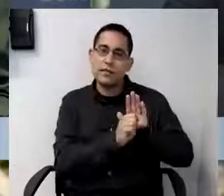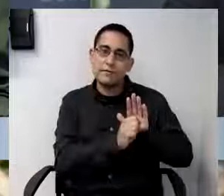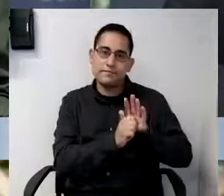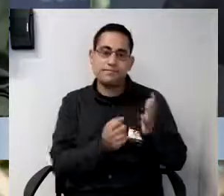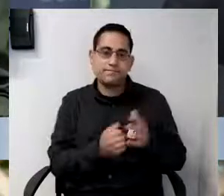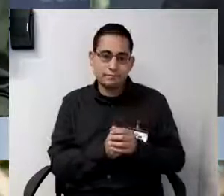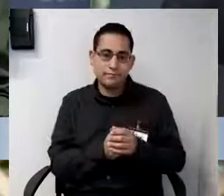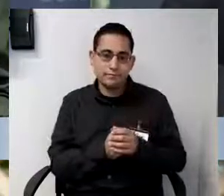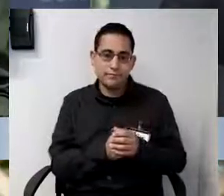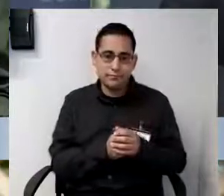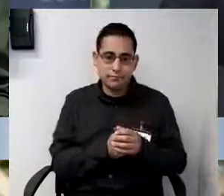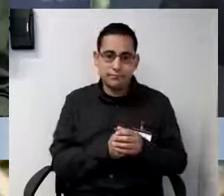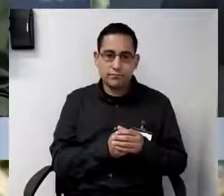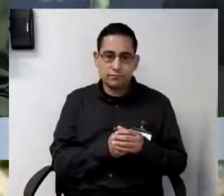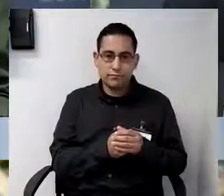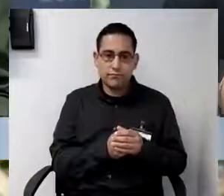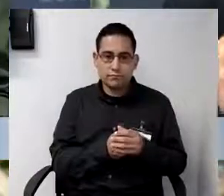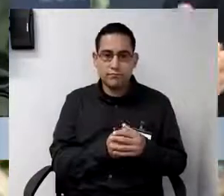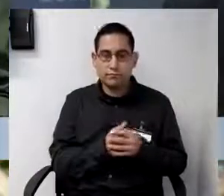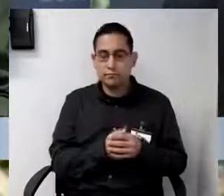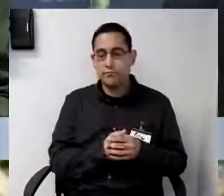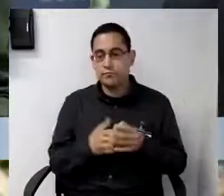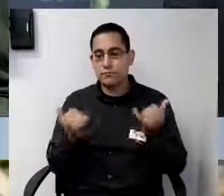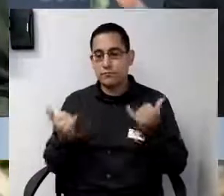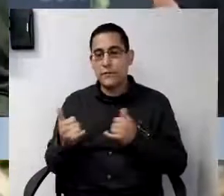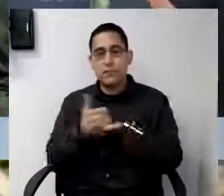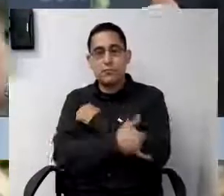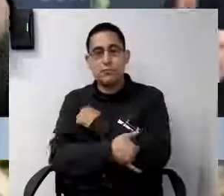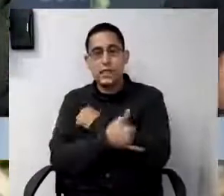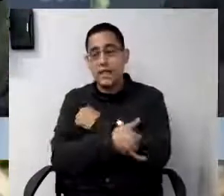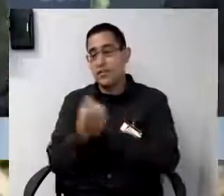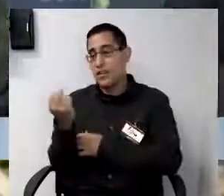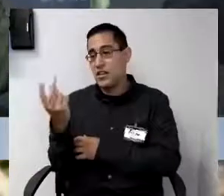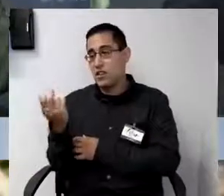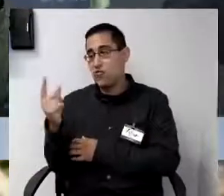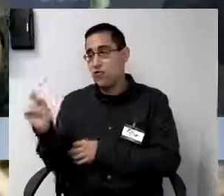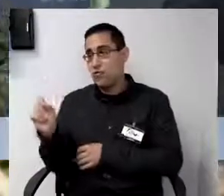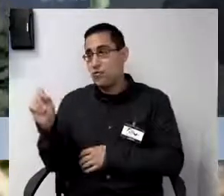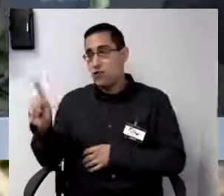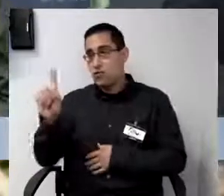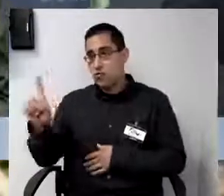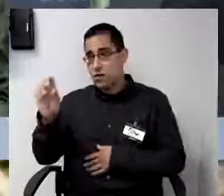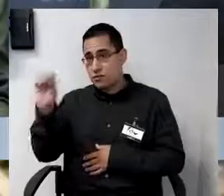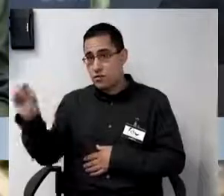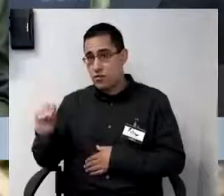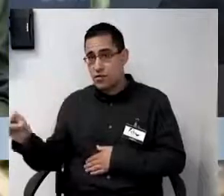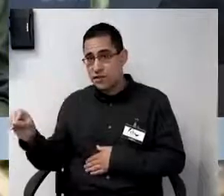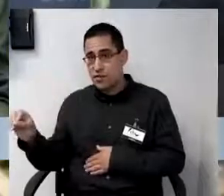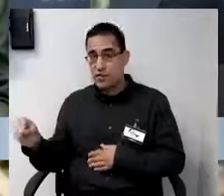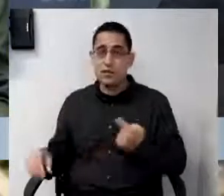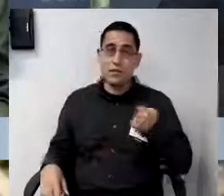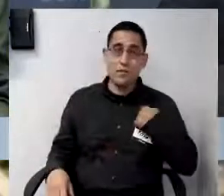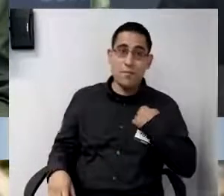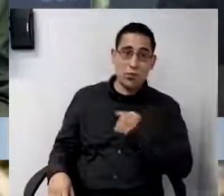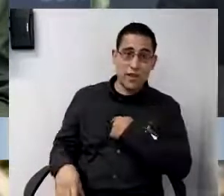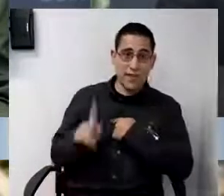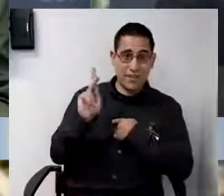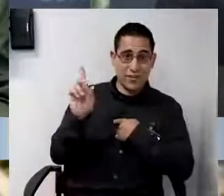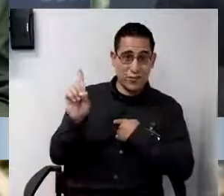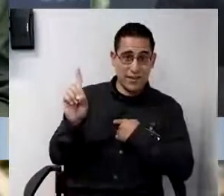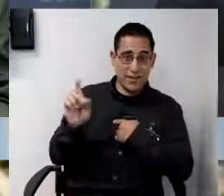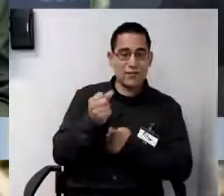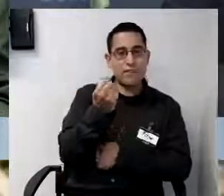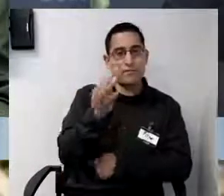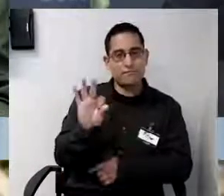stands at 19%. So the county at 12.1, but we're at 19%. We've had